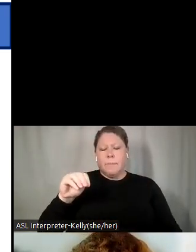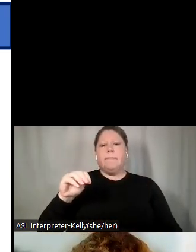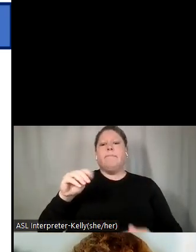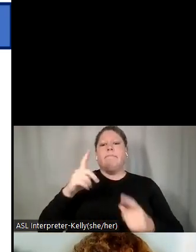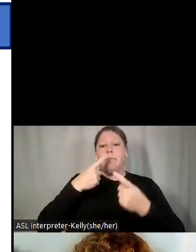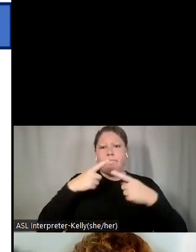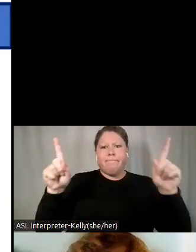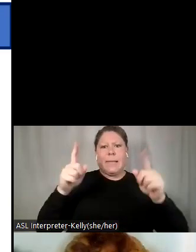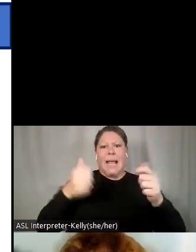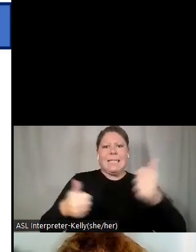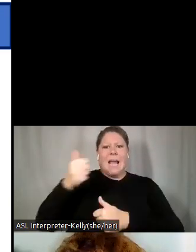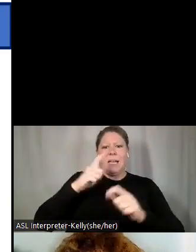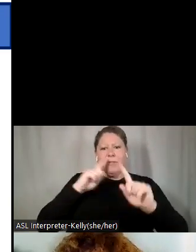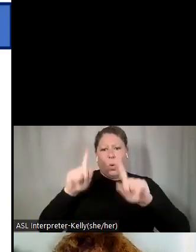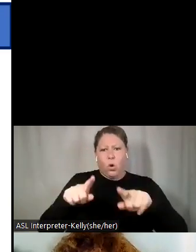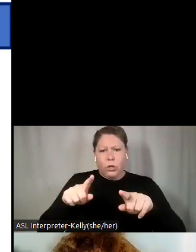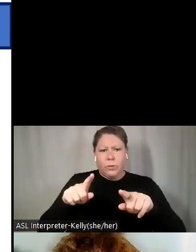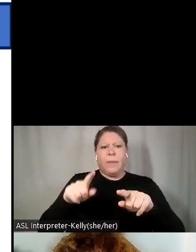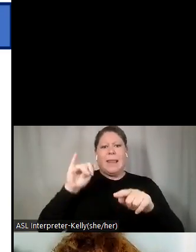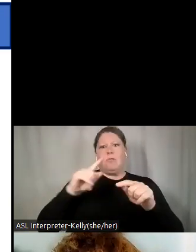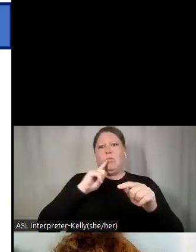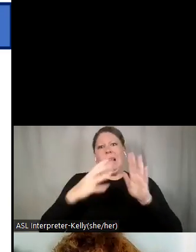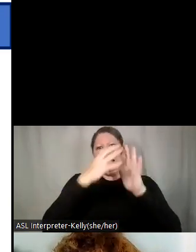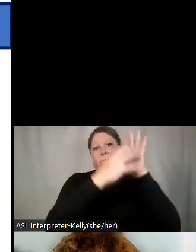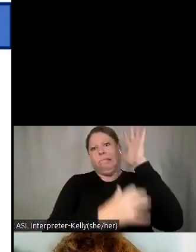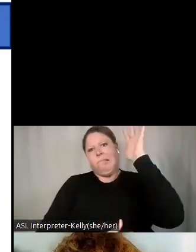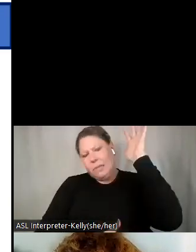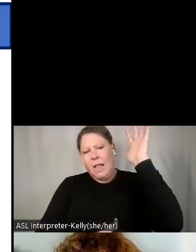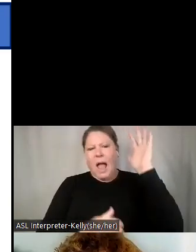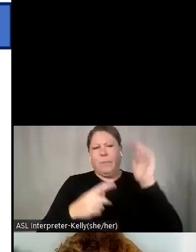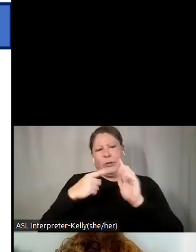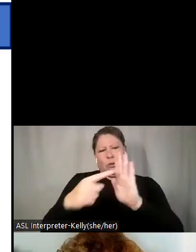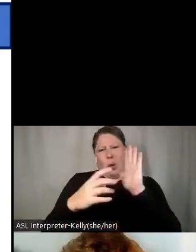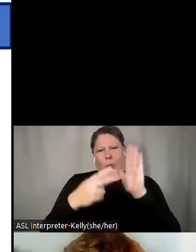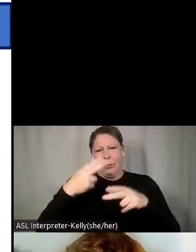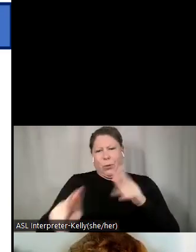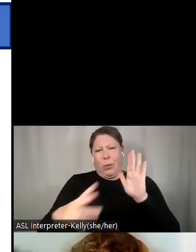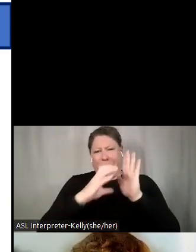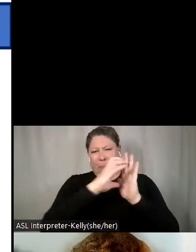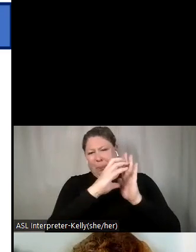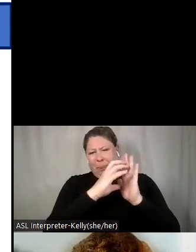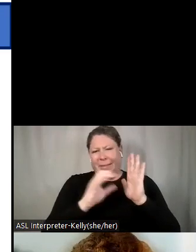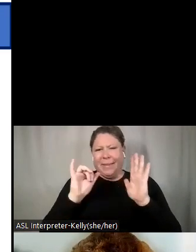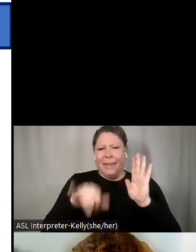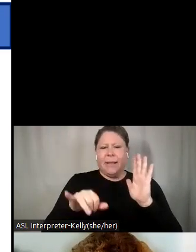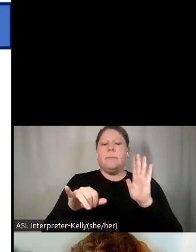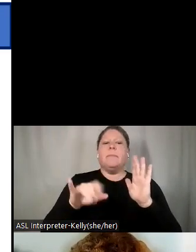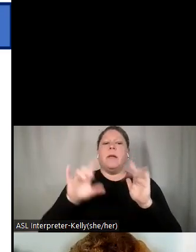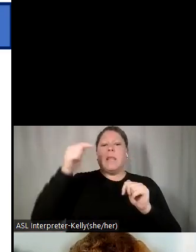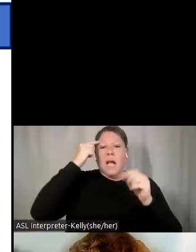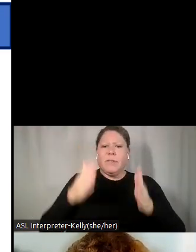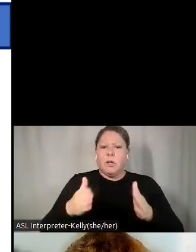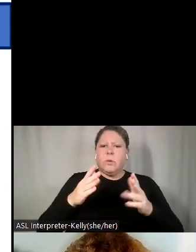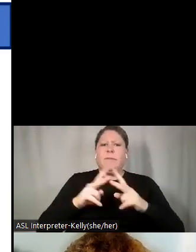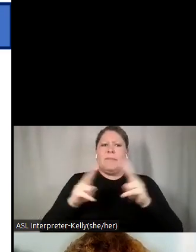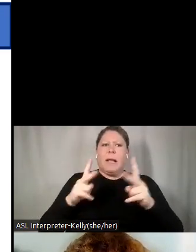order. And the executive order is long, and I only could show you one small piece of it on this slide. But he was very careful in this